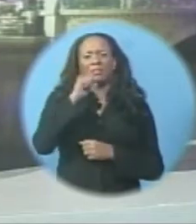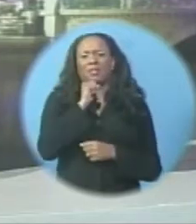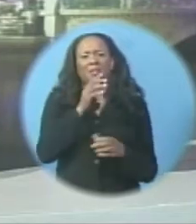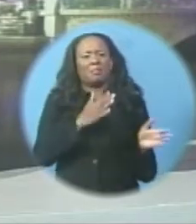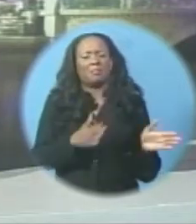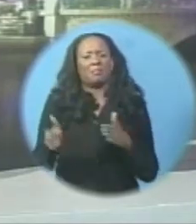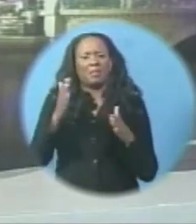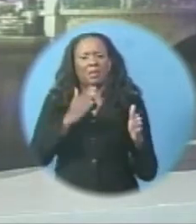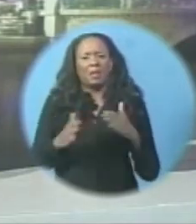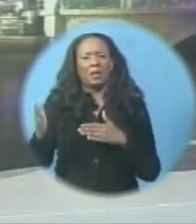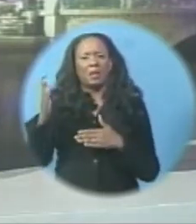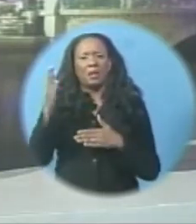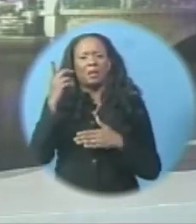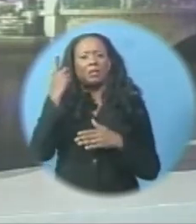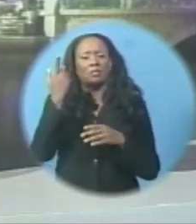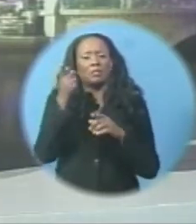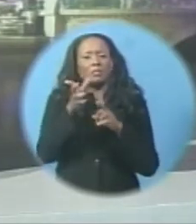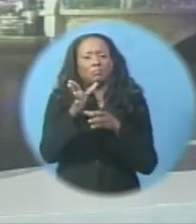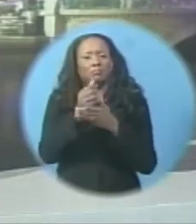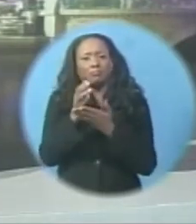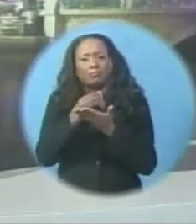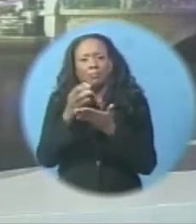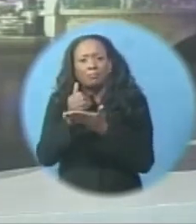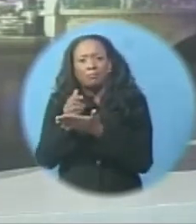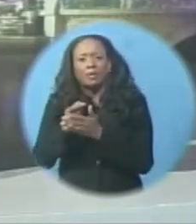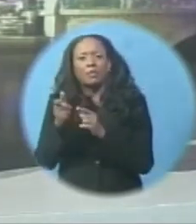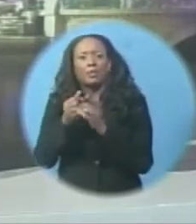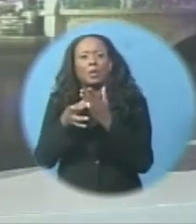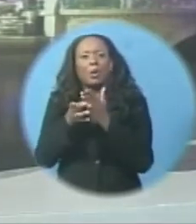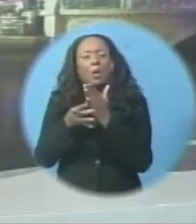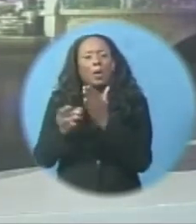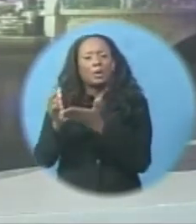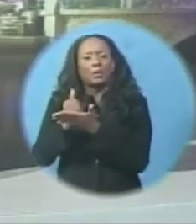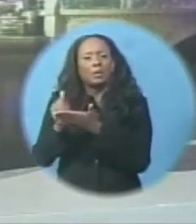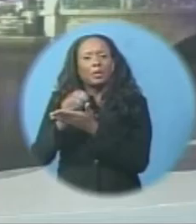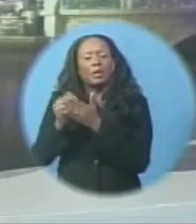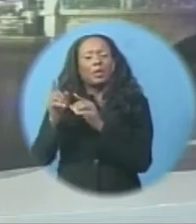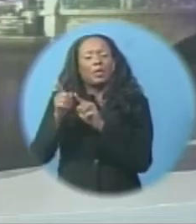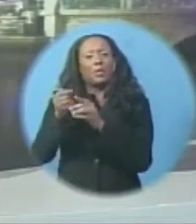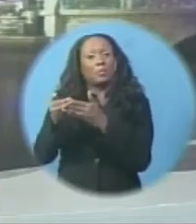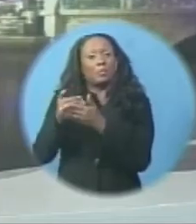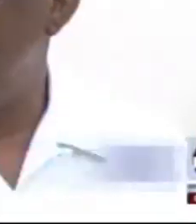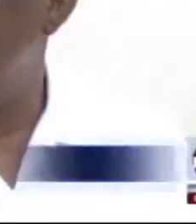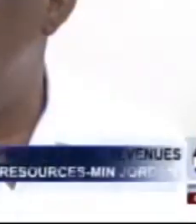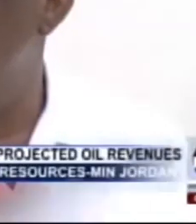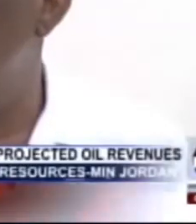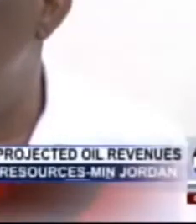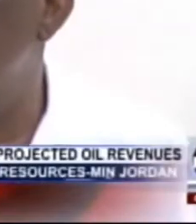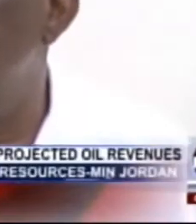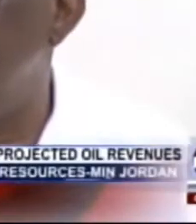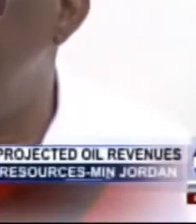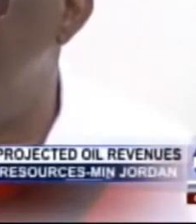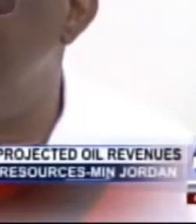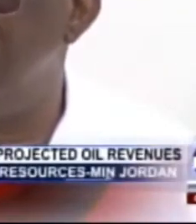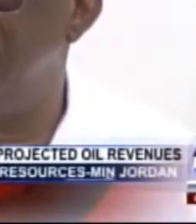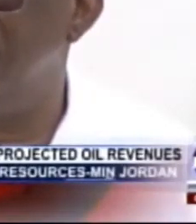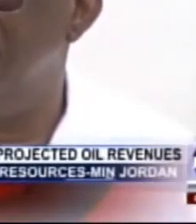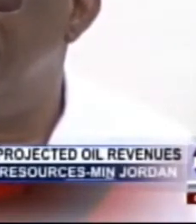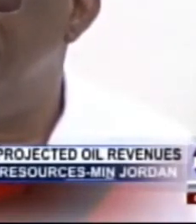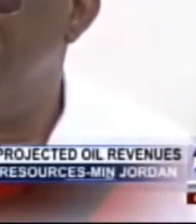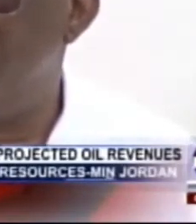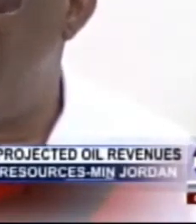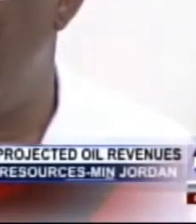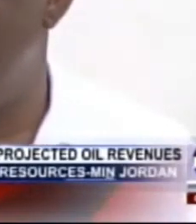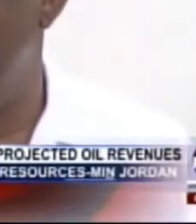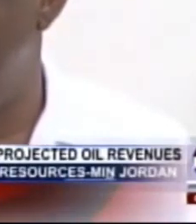take advances from projected oil revenues. More from HGP TV. Finance Minister Winston Jordan